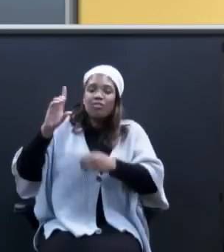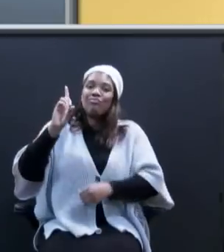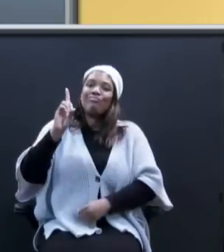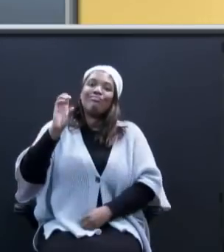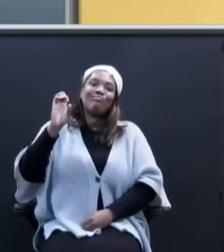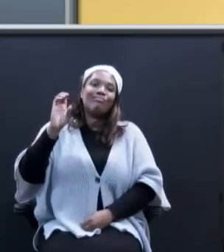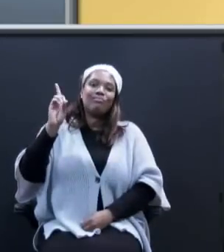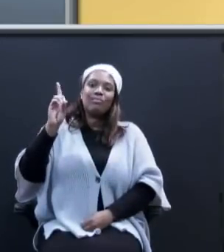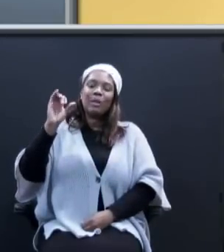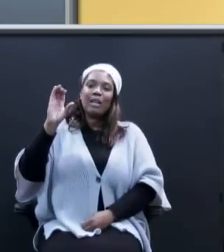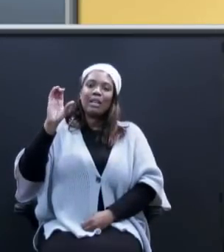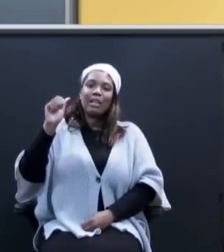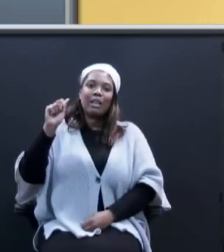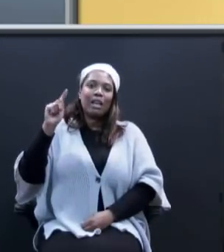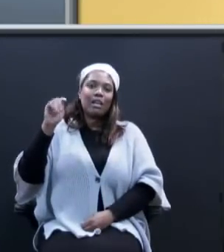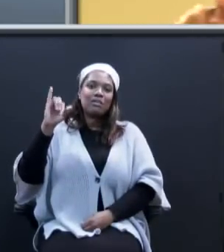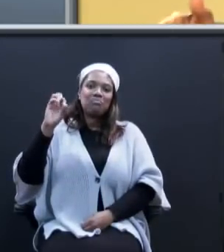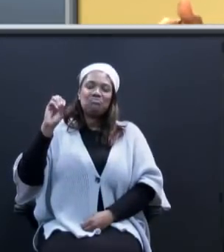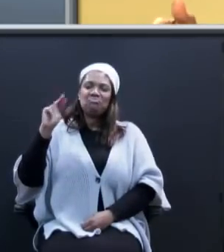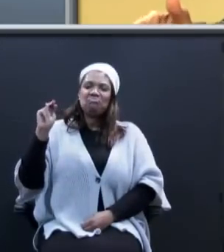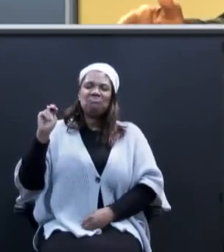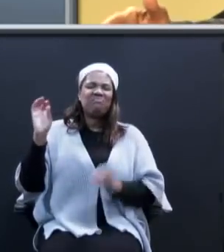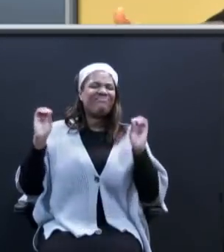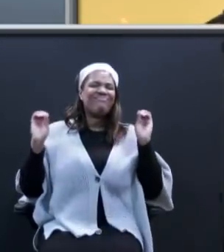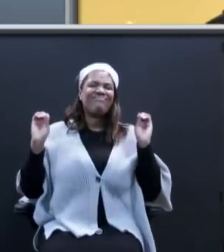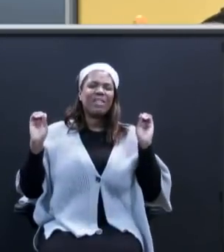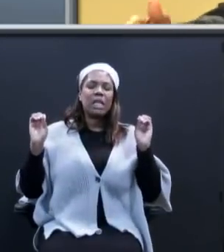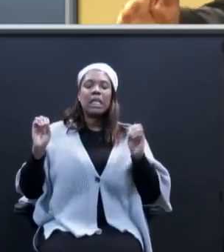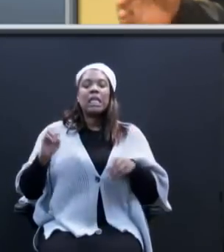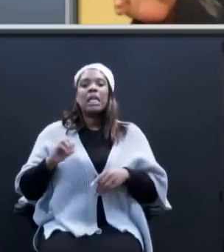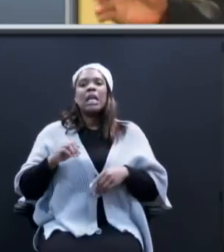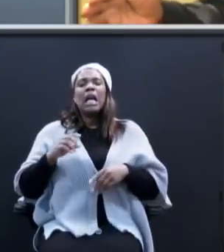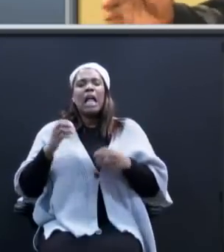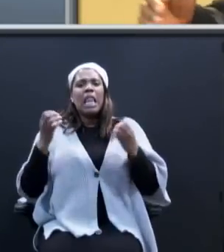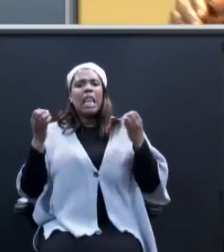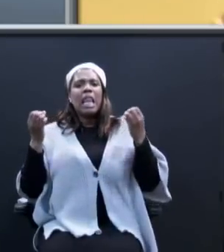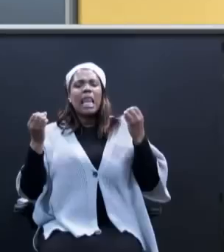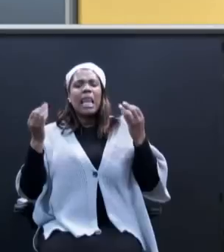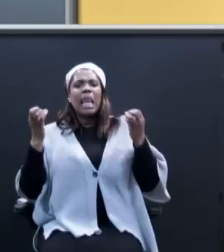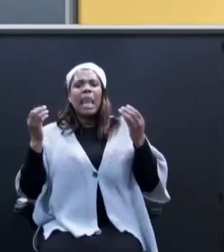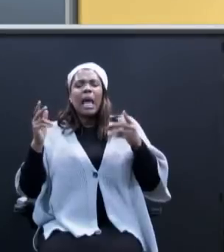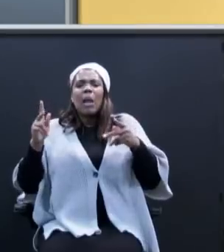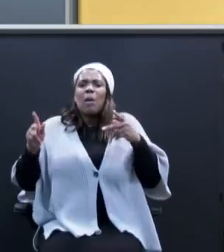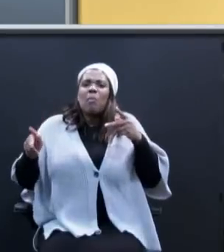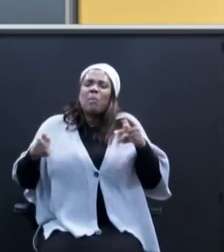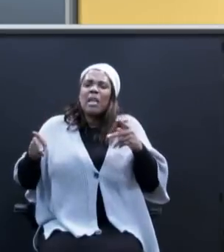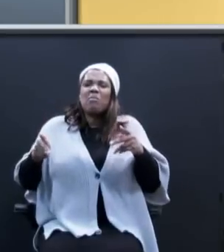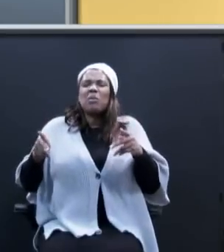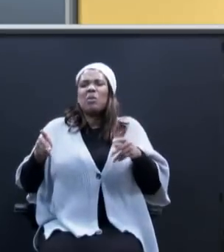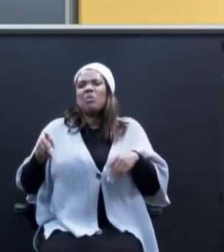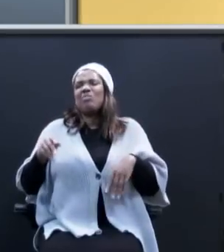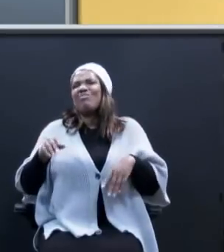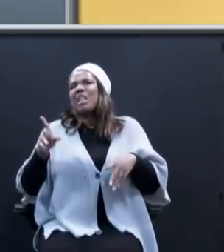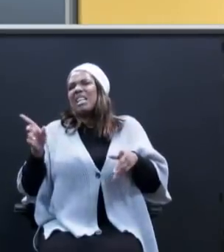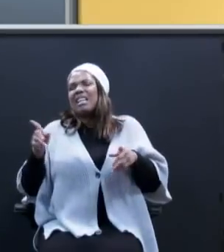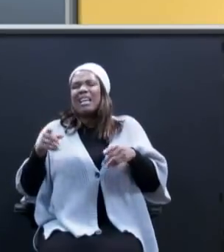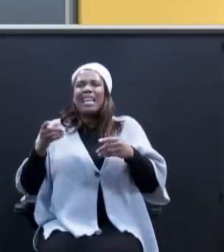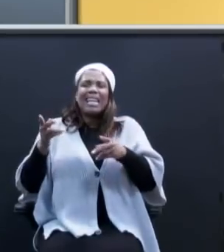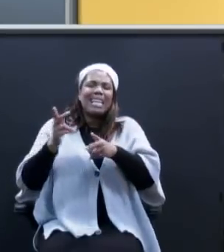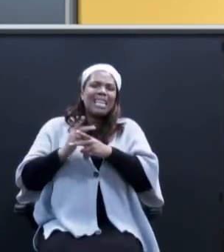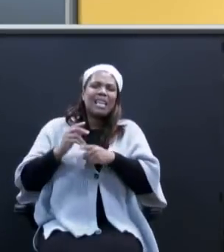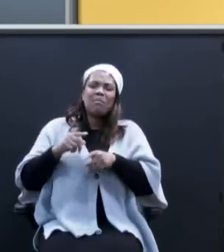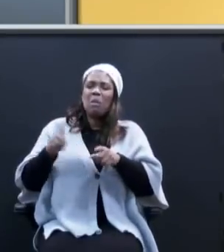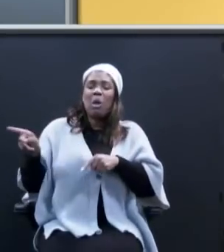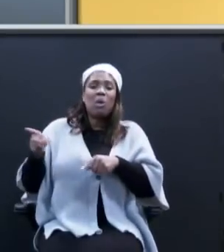And we don't keep any other these feasts that you got a lot of brothers and Esau keeps, We only keep the feast in the 23rd